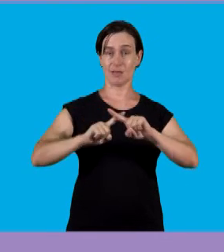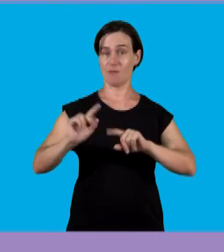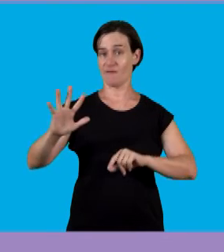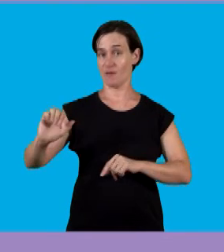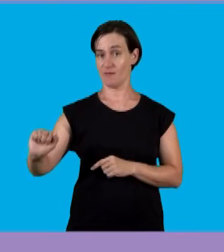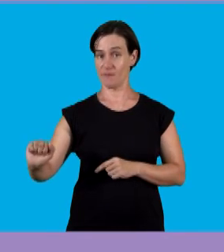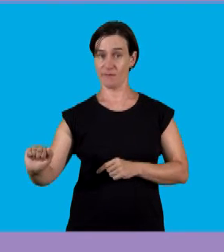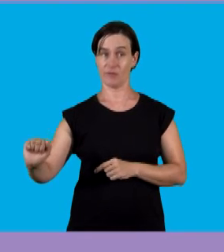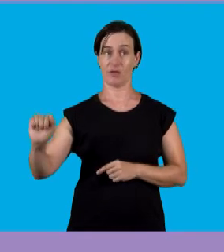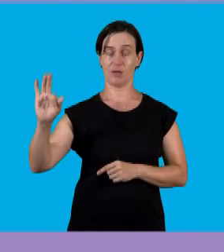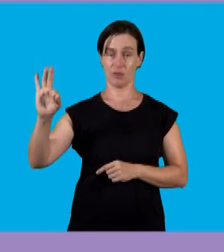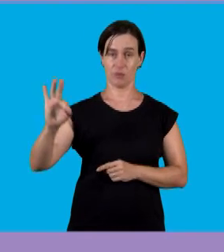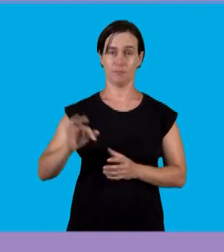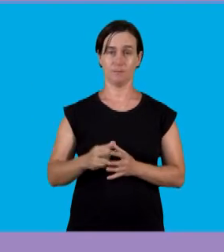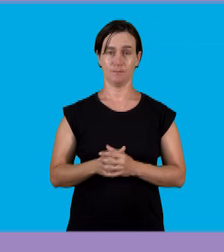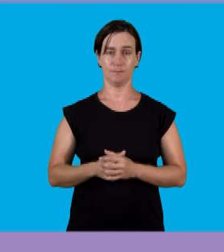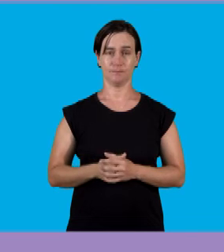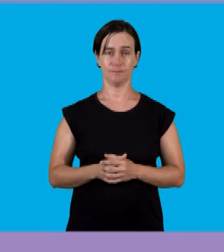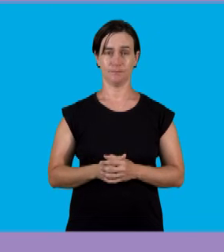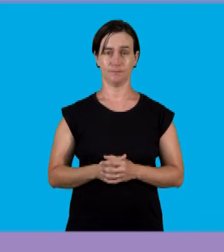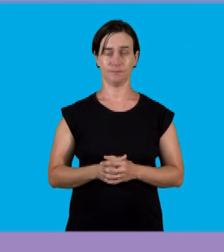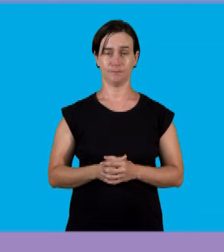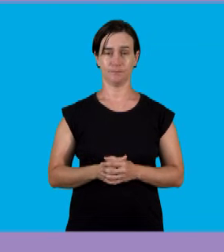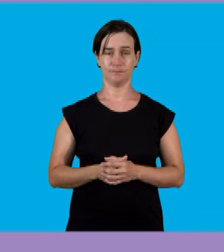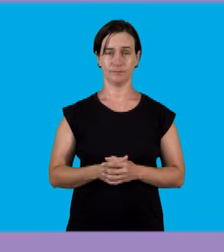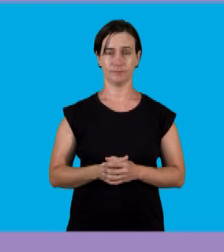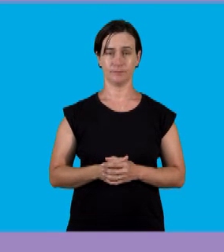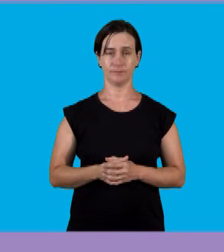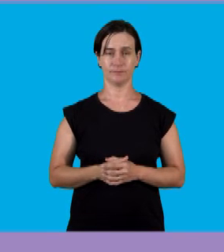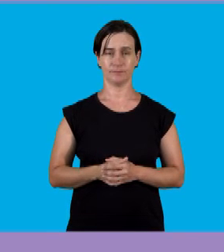a 3a squared multiplied by a